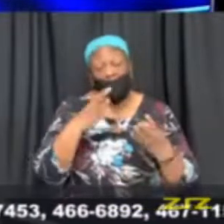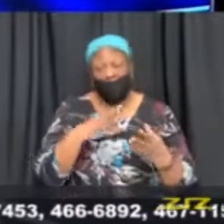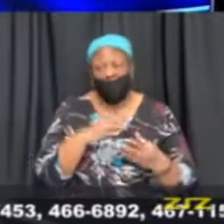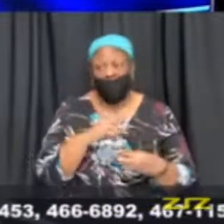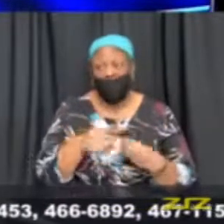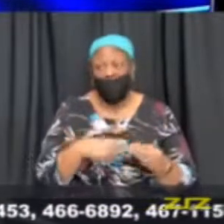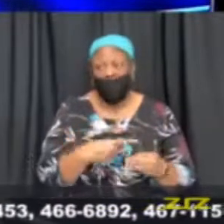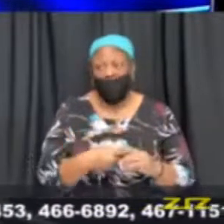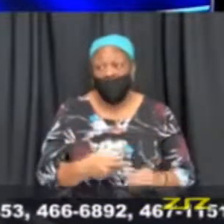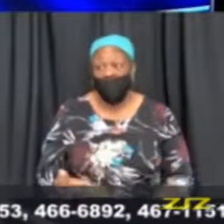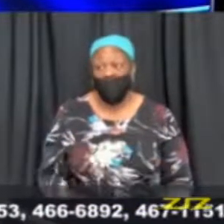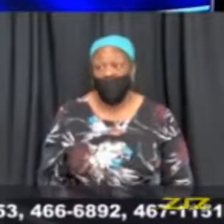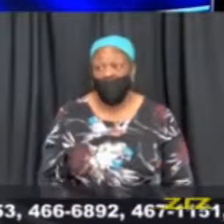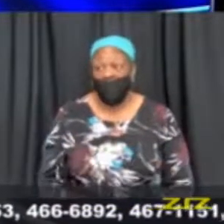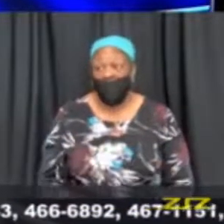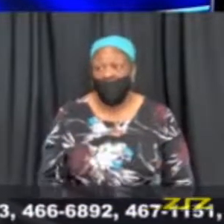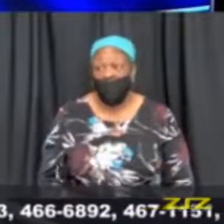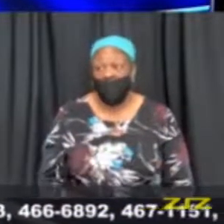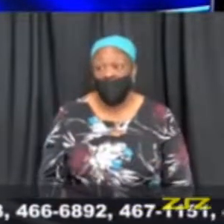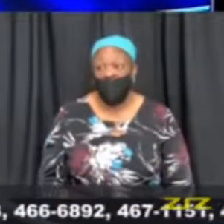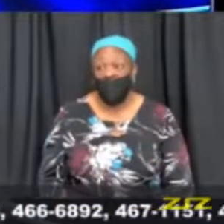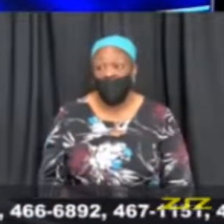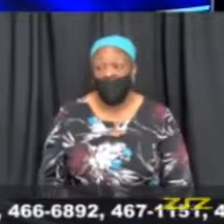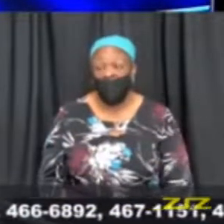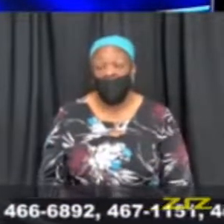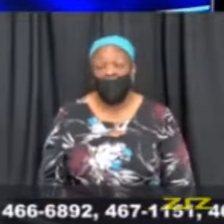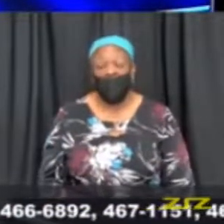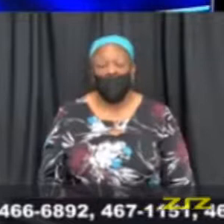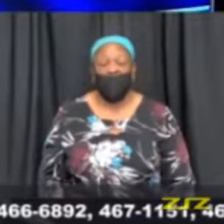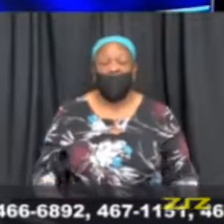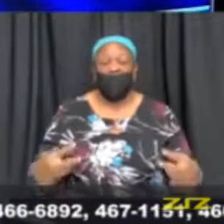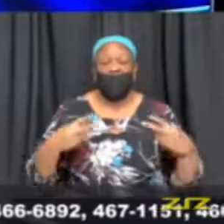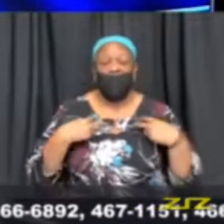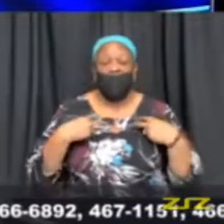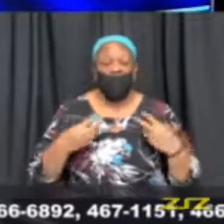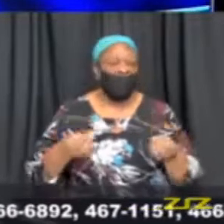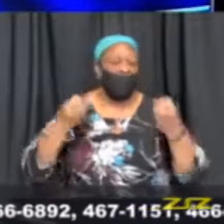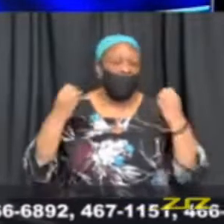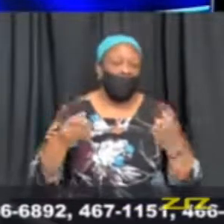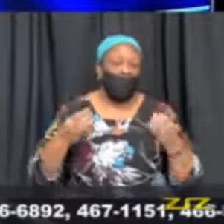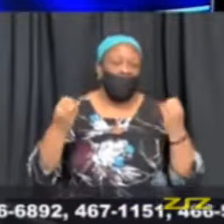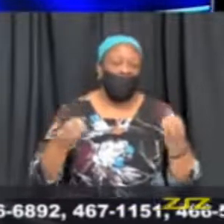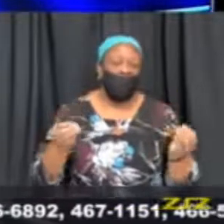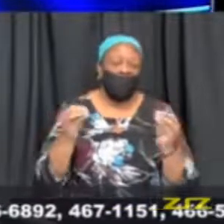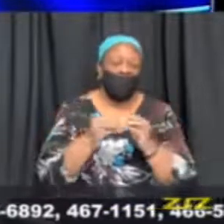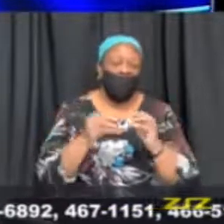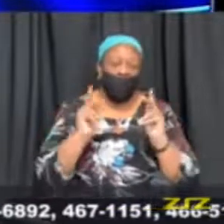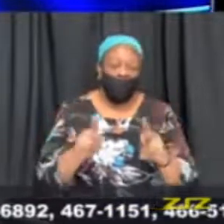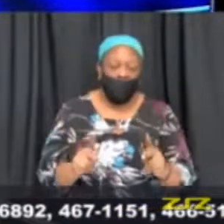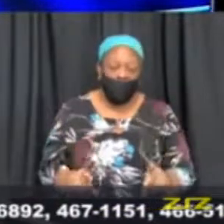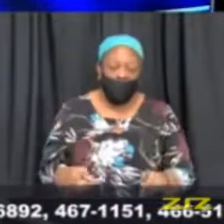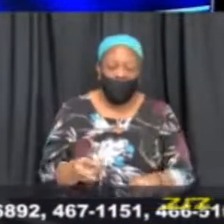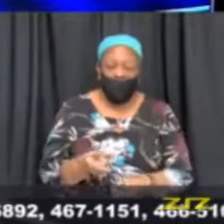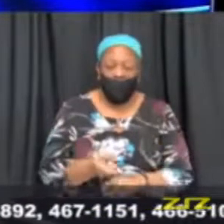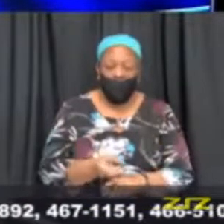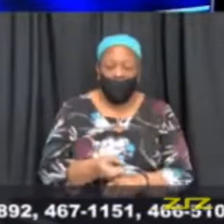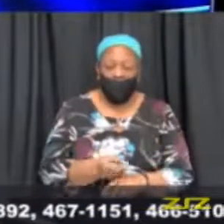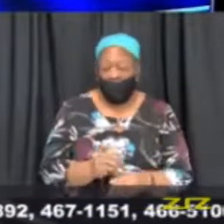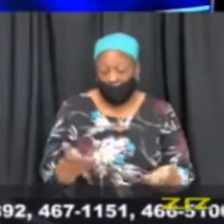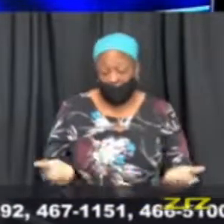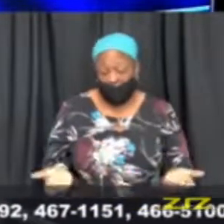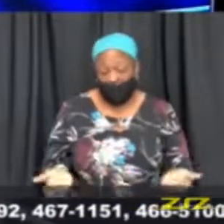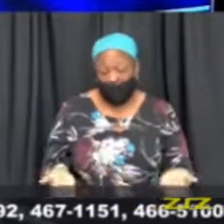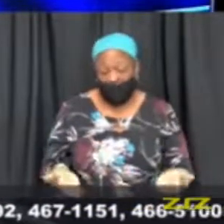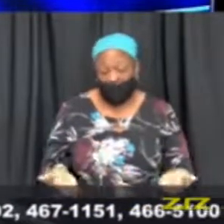a population of about 98,000, which is just twice what we have here. And so we can compare what's happening there to what's